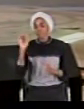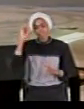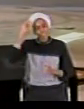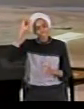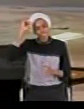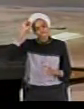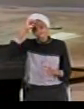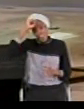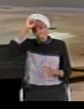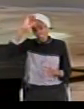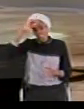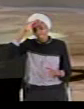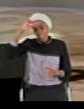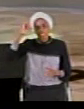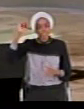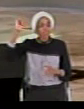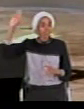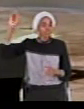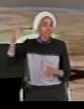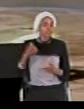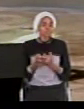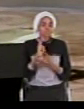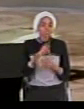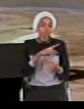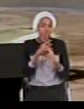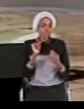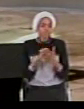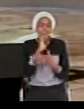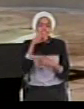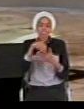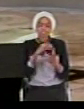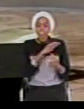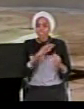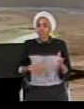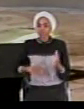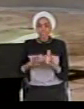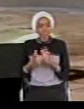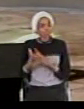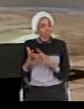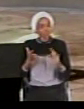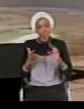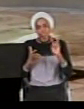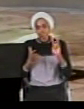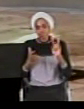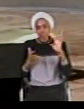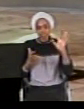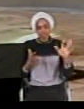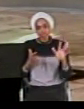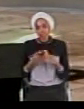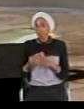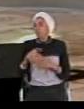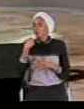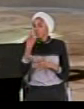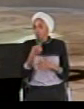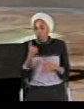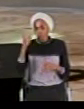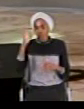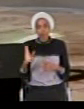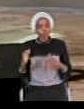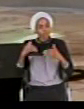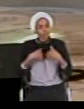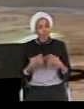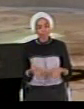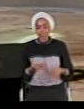through the redemption that is in Christ Jesus. Look at verse 25. It says, whom God has